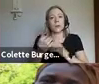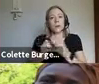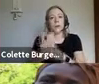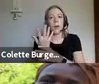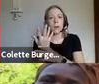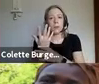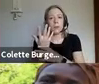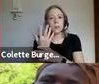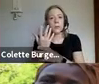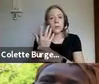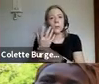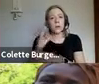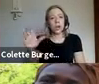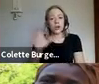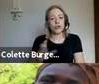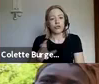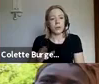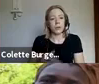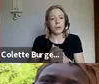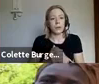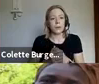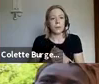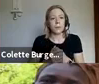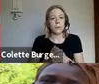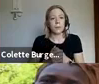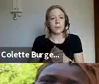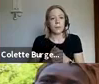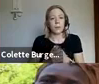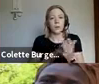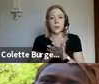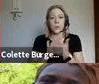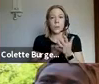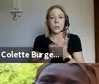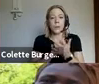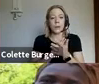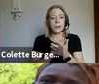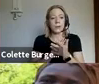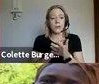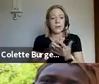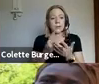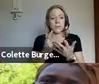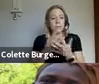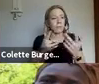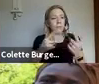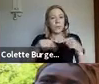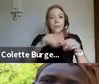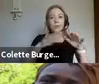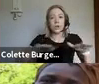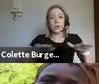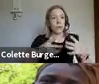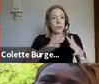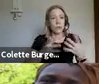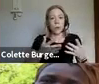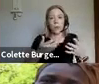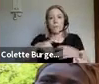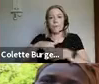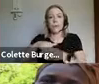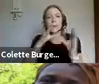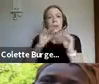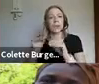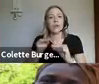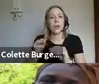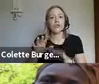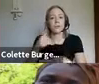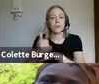lead children to the life or in an institution or education in segregated settings. May I have a next